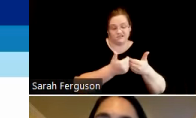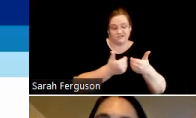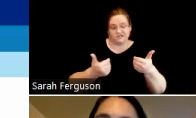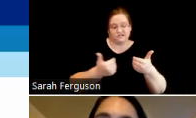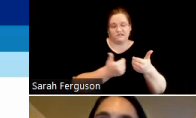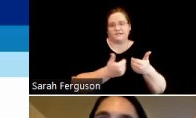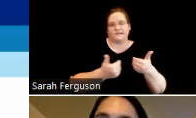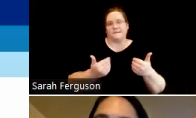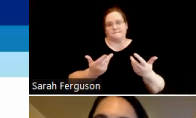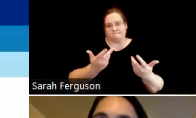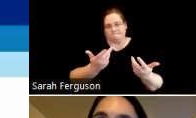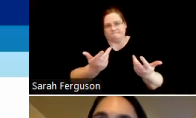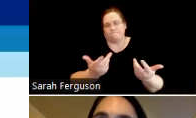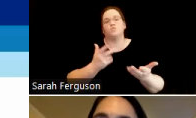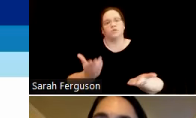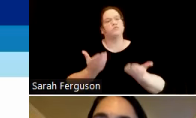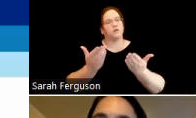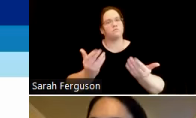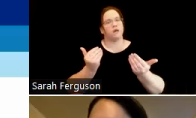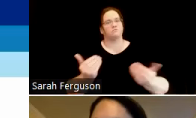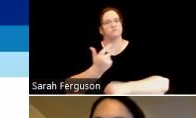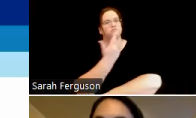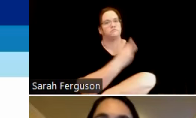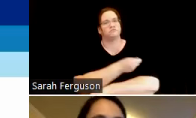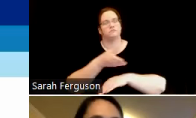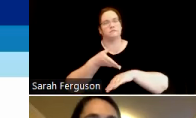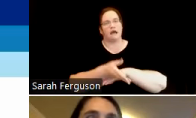child post-COVID, but we do recommend vaccination post-COVID.